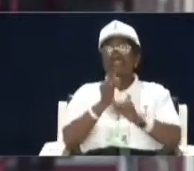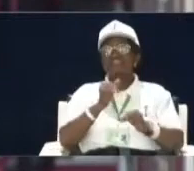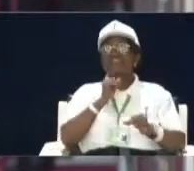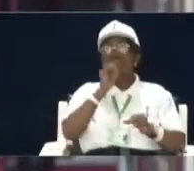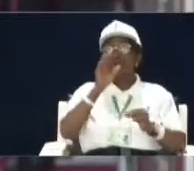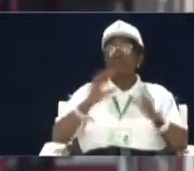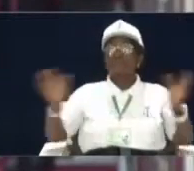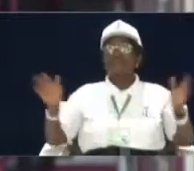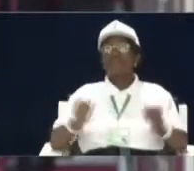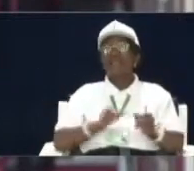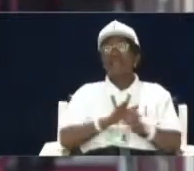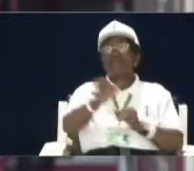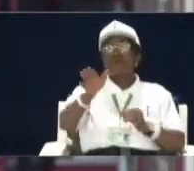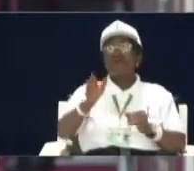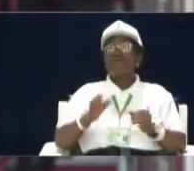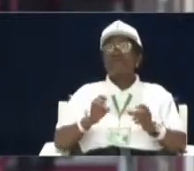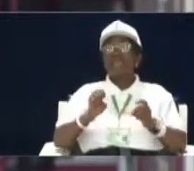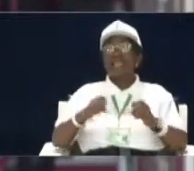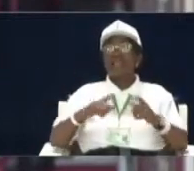enough, enlarge it.